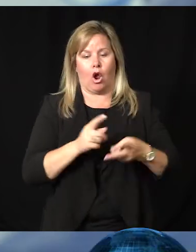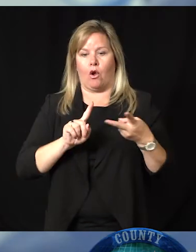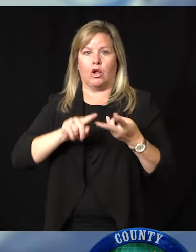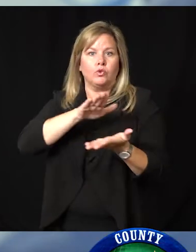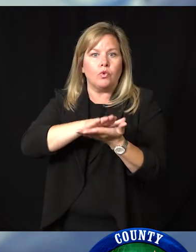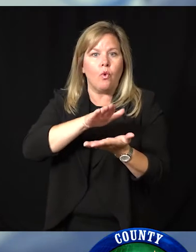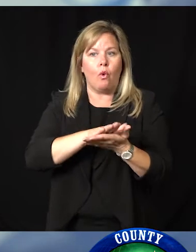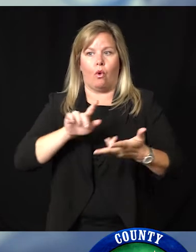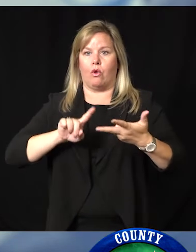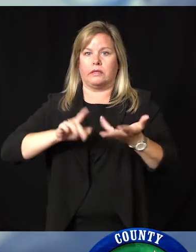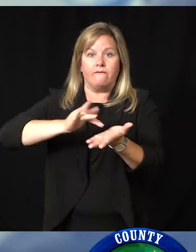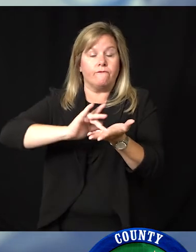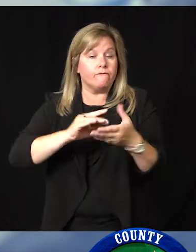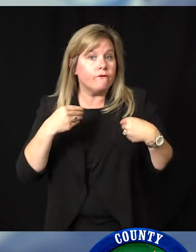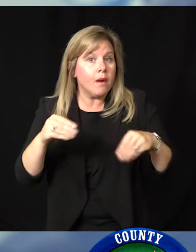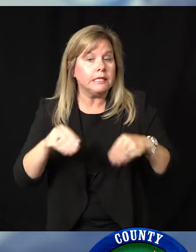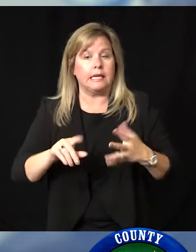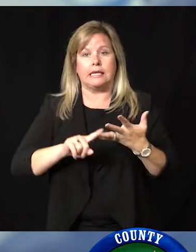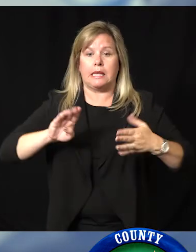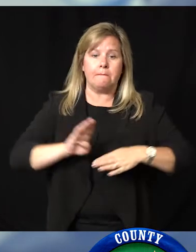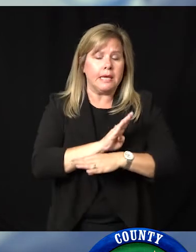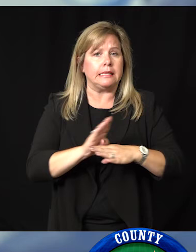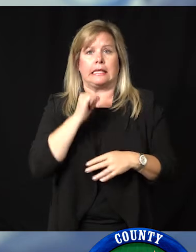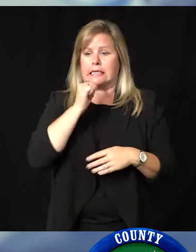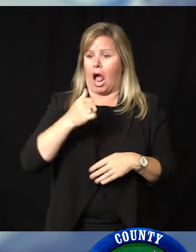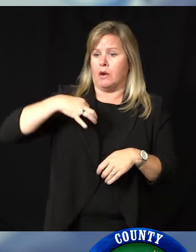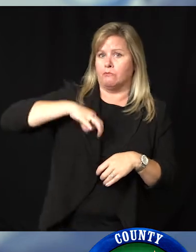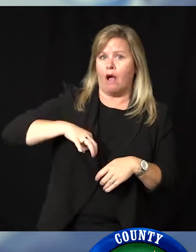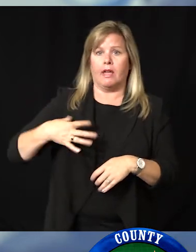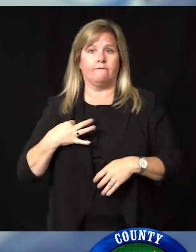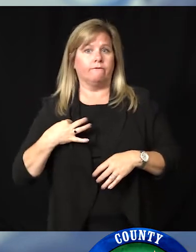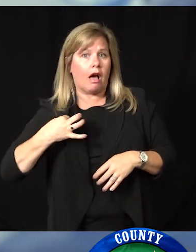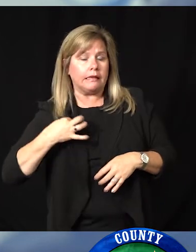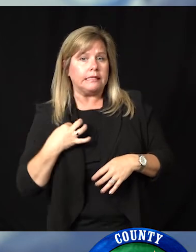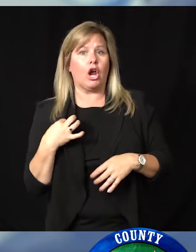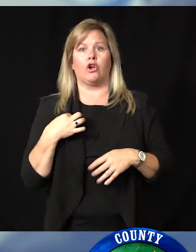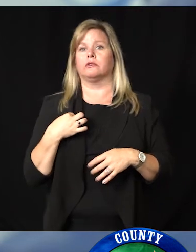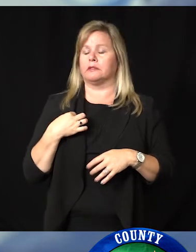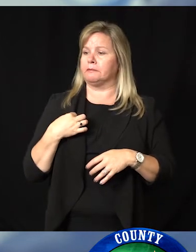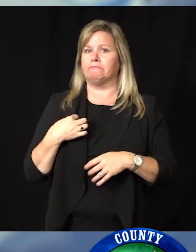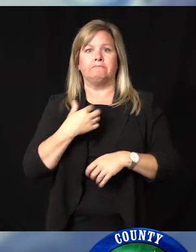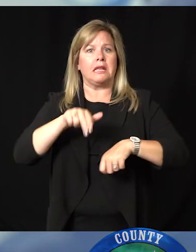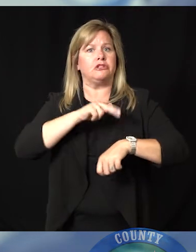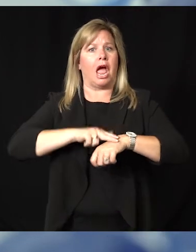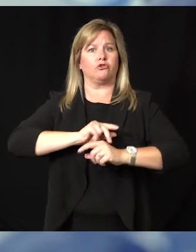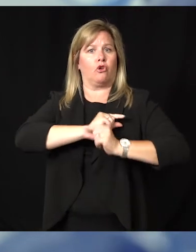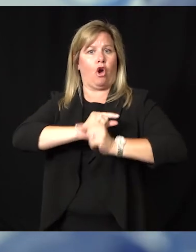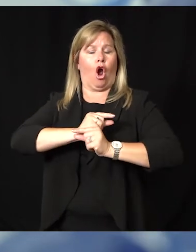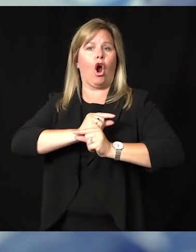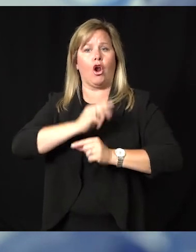schools, businesses, pharmacies, nonprofit organizations, volunteers, or the men and women of the Michigan National